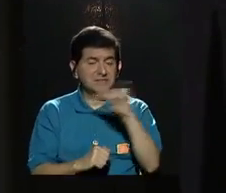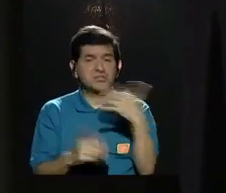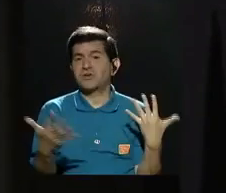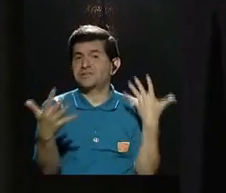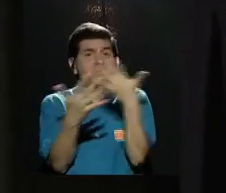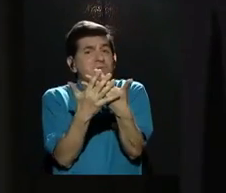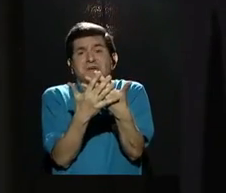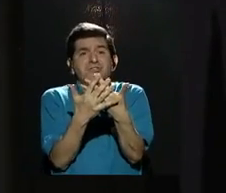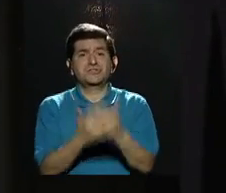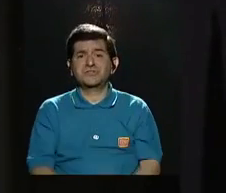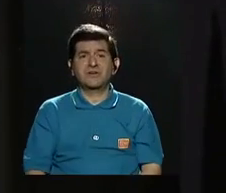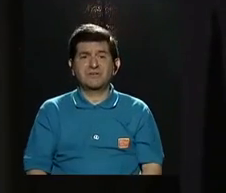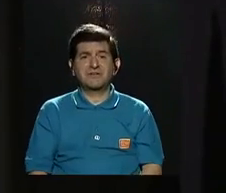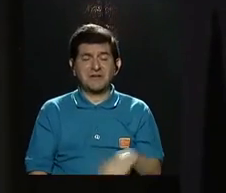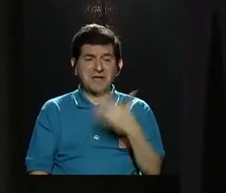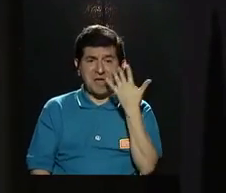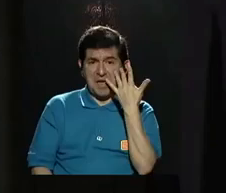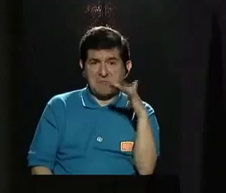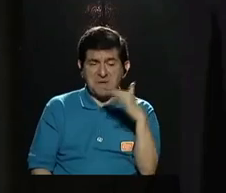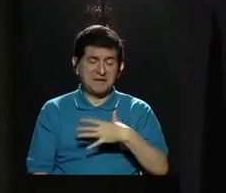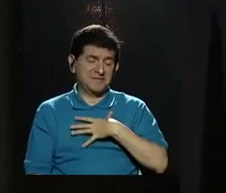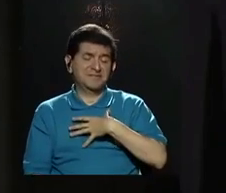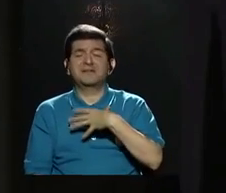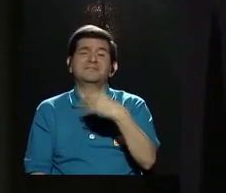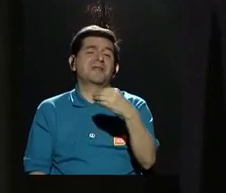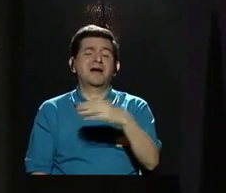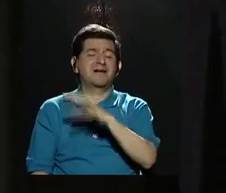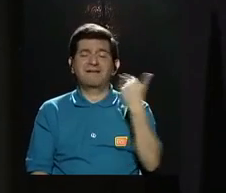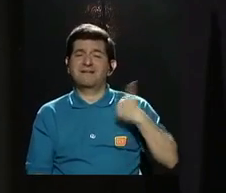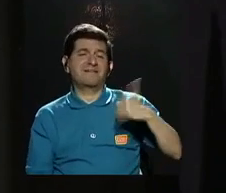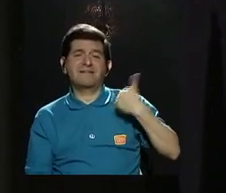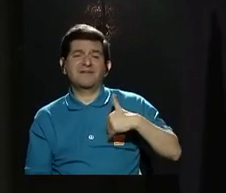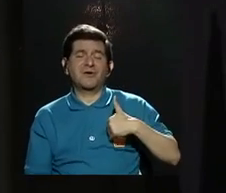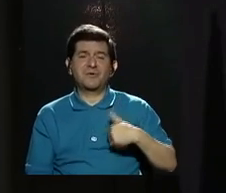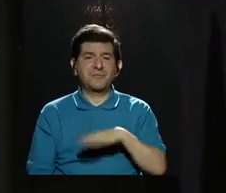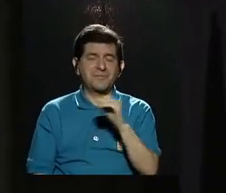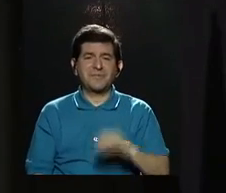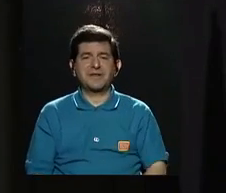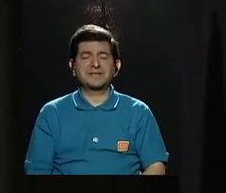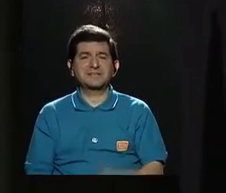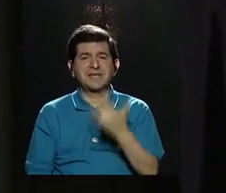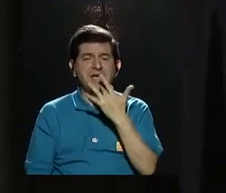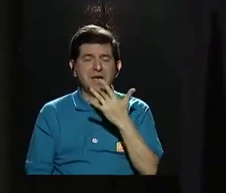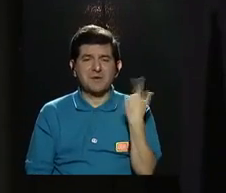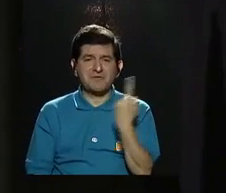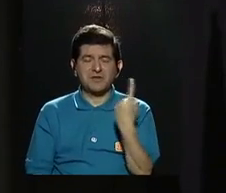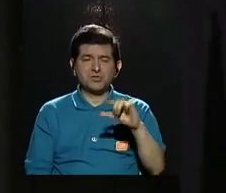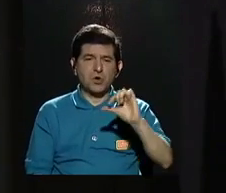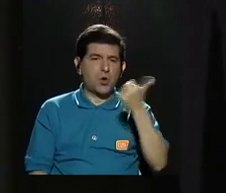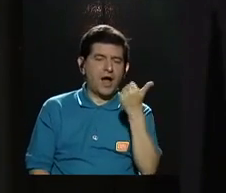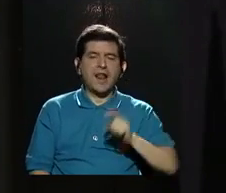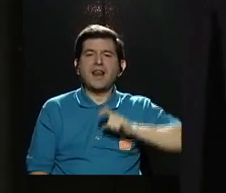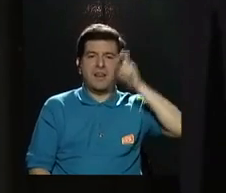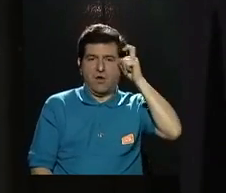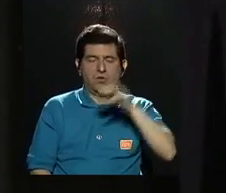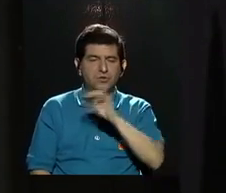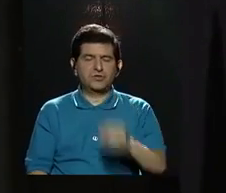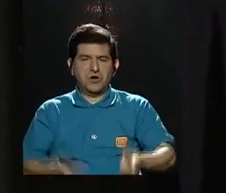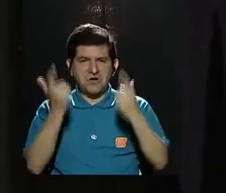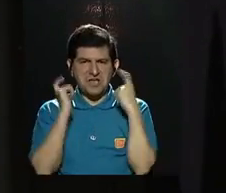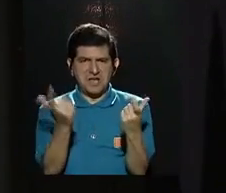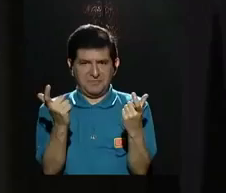be white and male and heterosexual and cisgender and